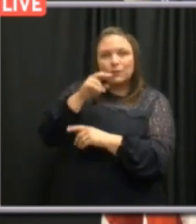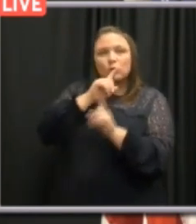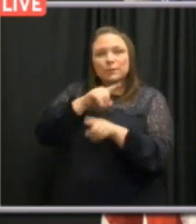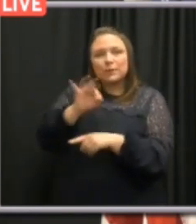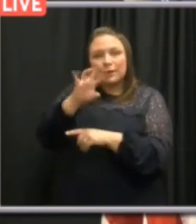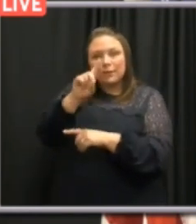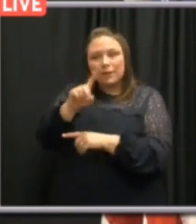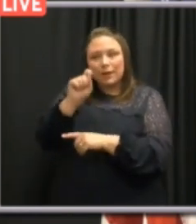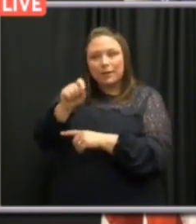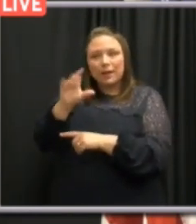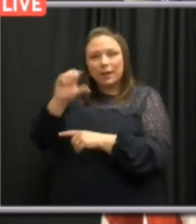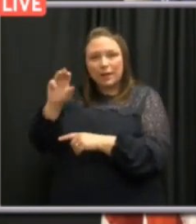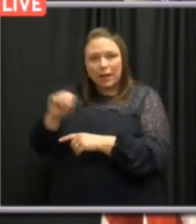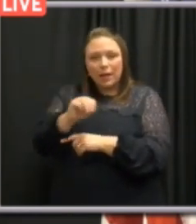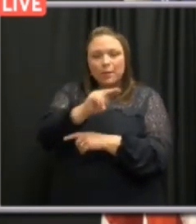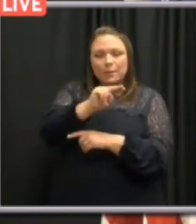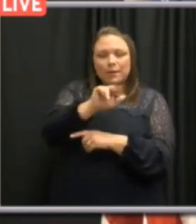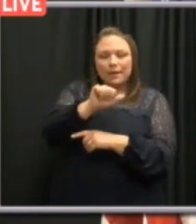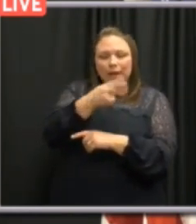NashvilleResponseFund.com. That's